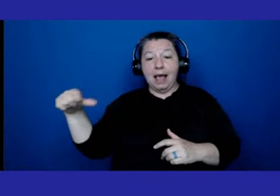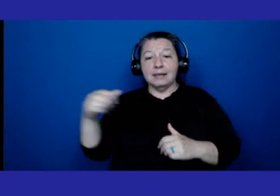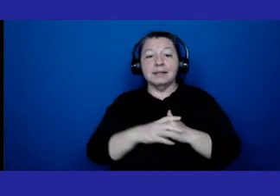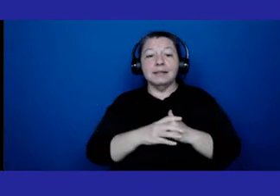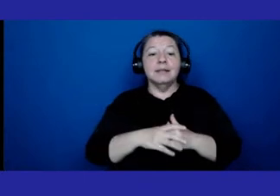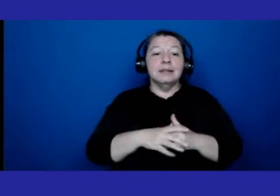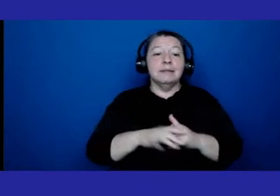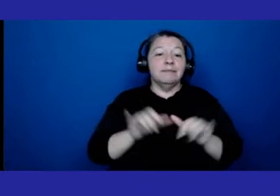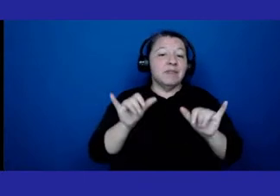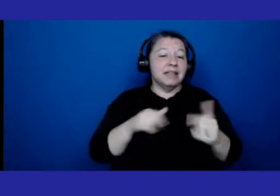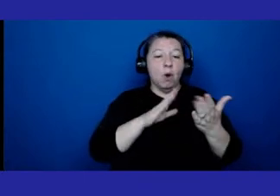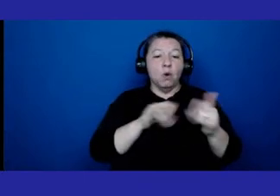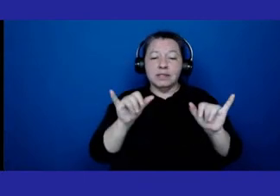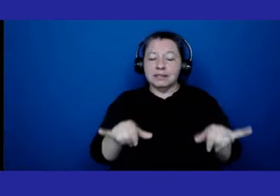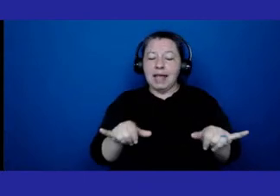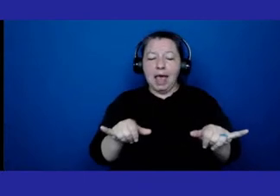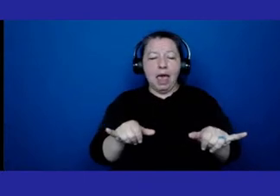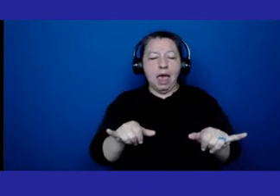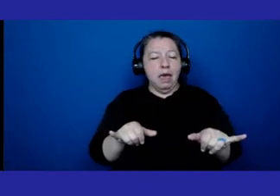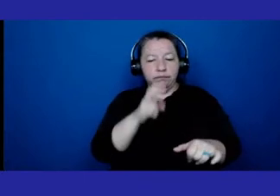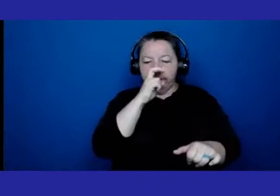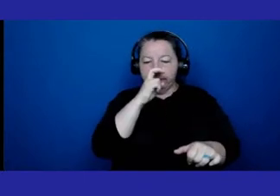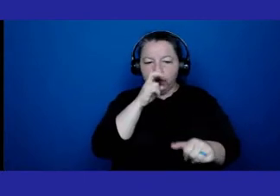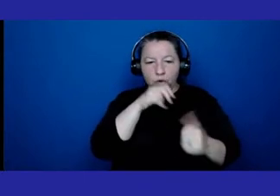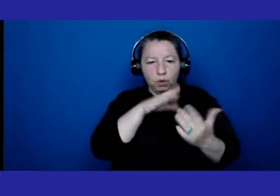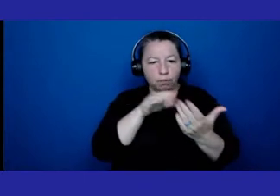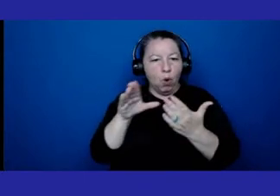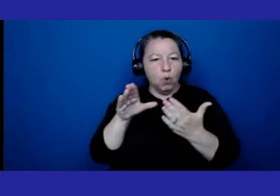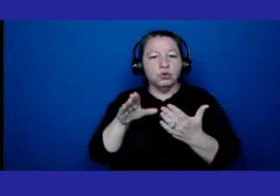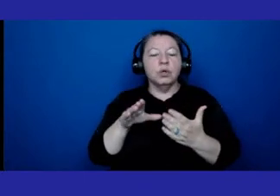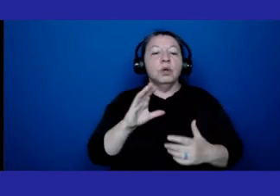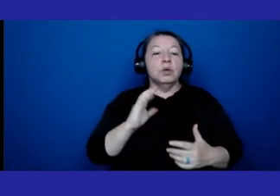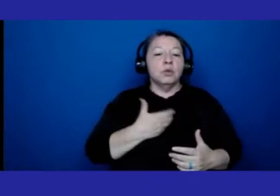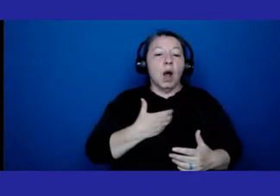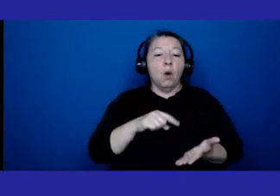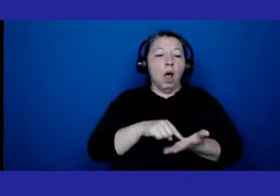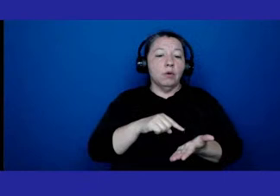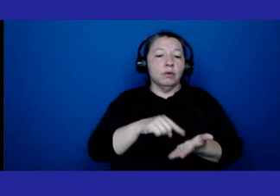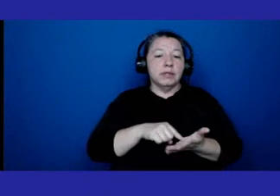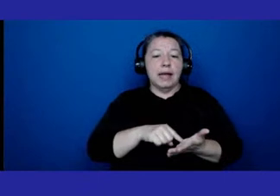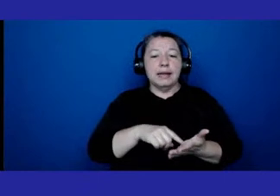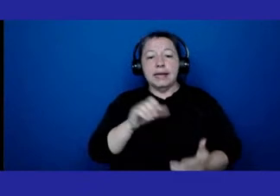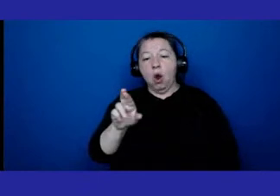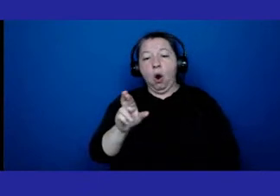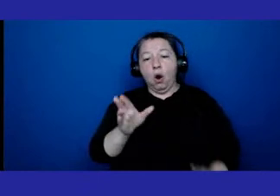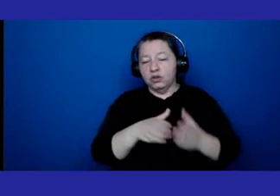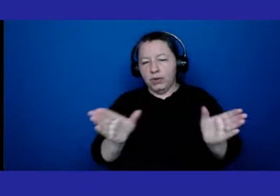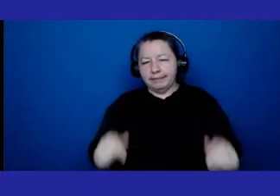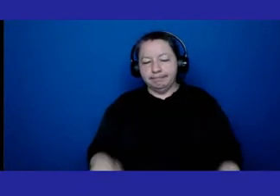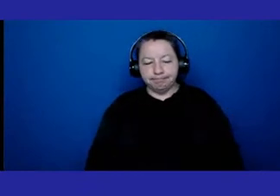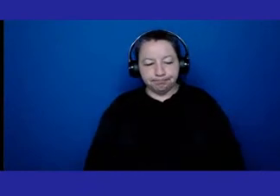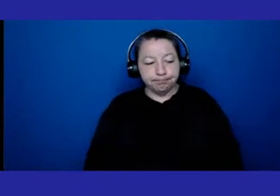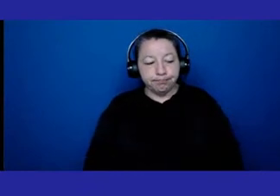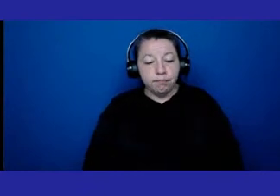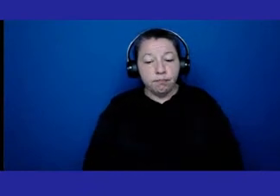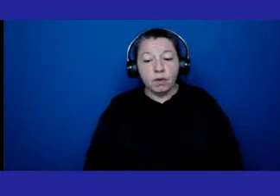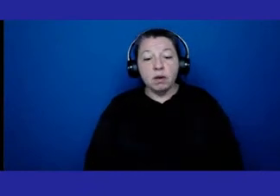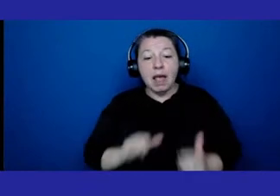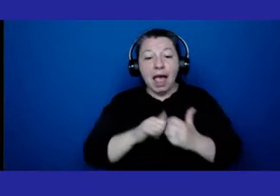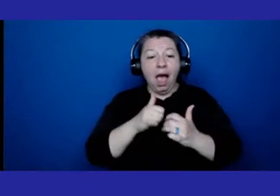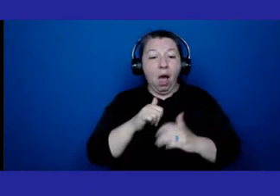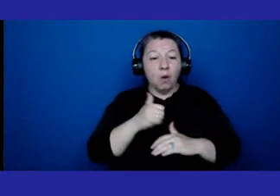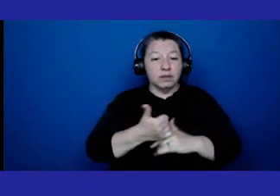that same disciplined approach to our outstanding AR in general. As it is now, we are on the verge